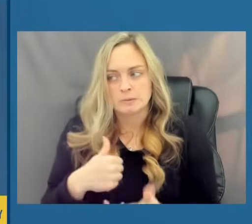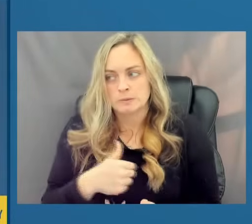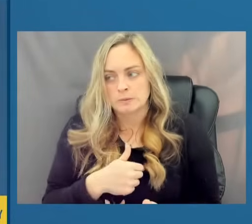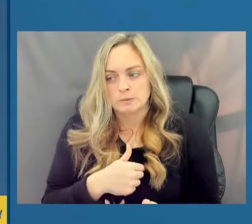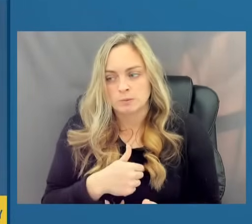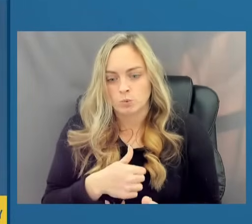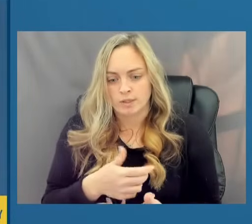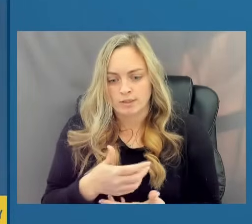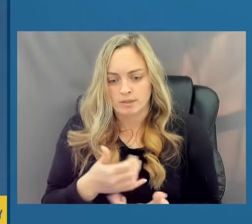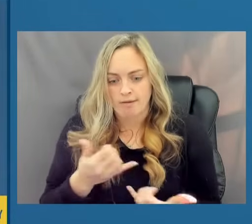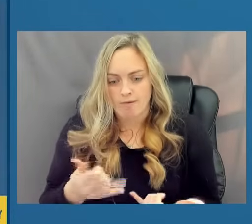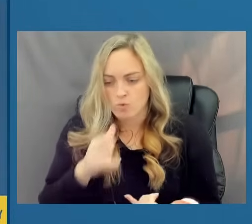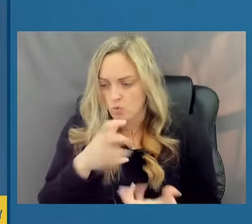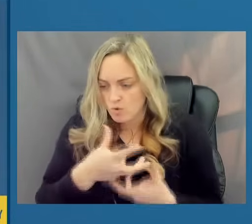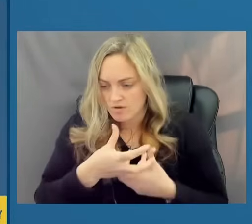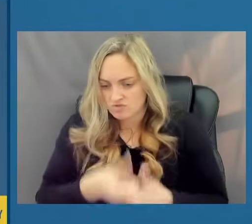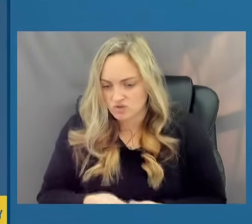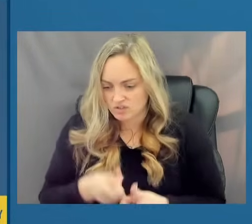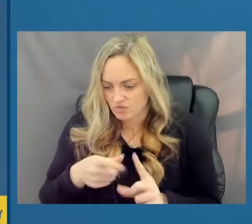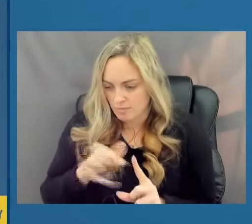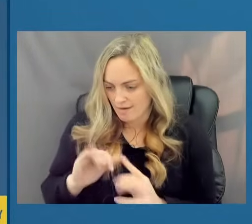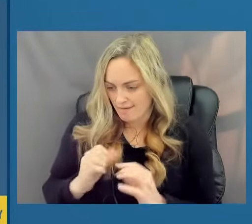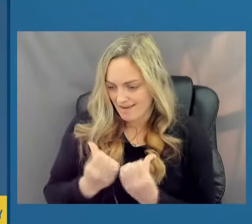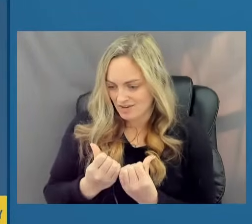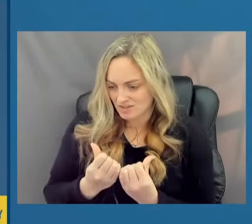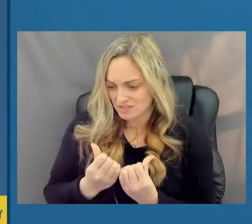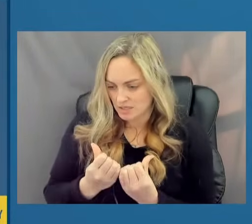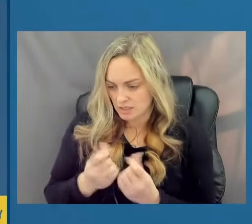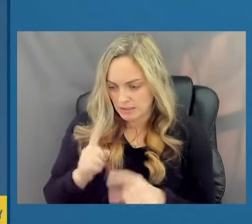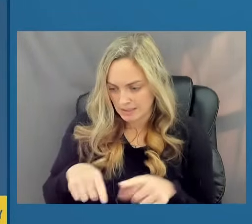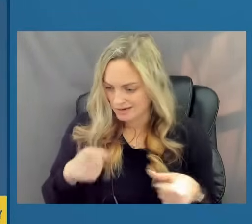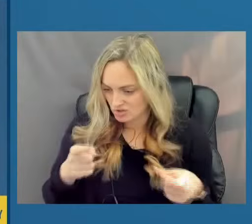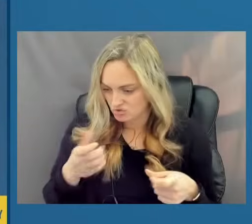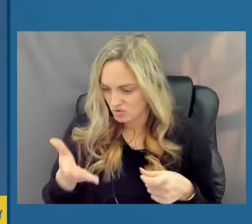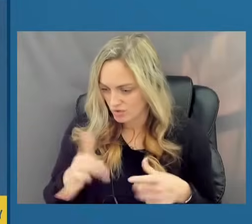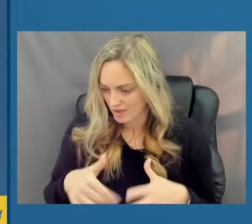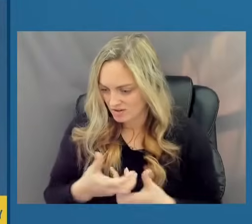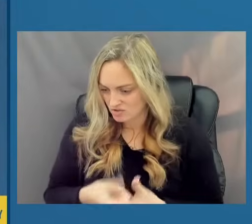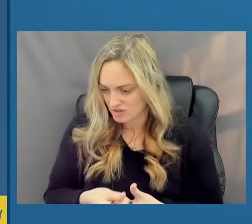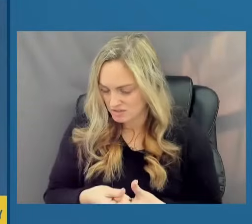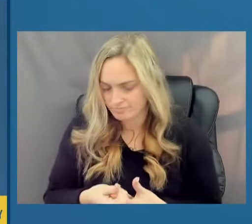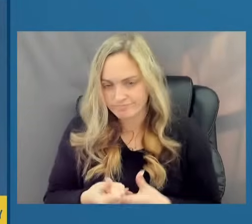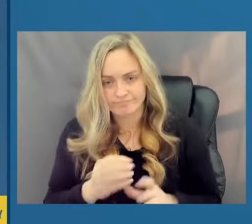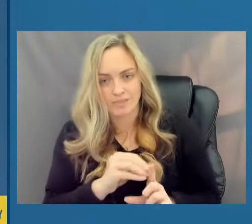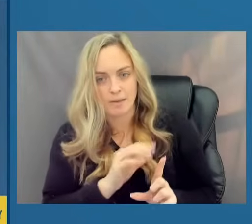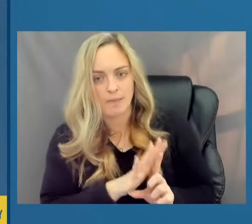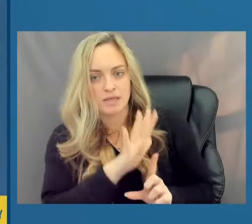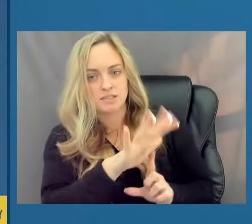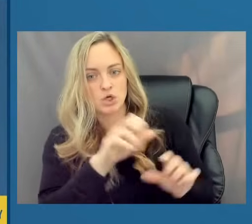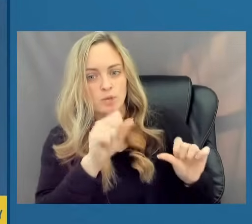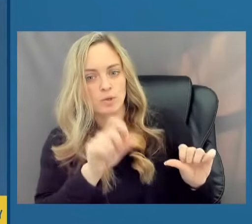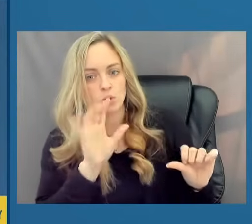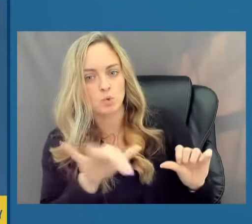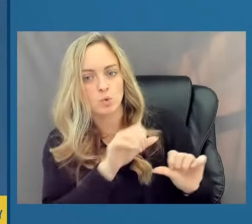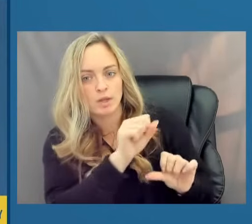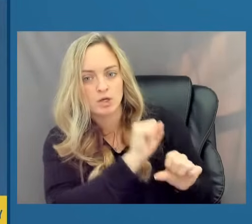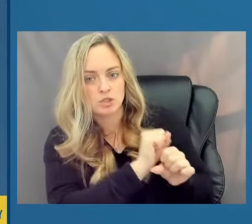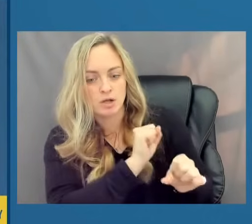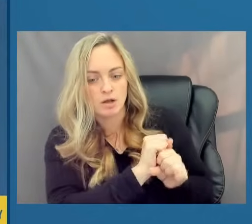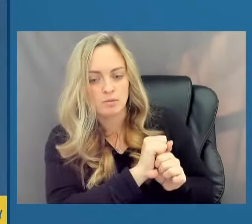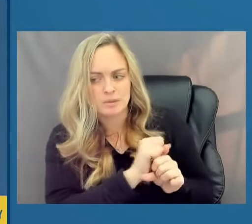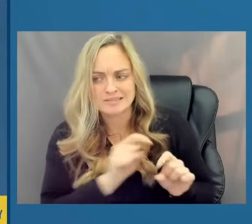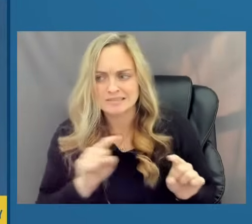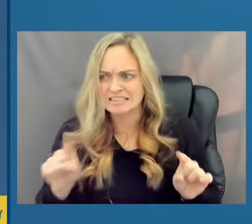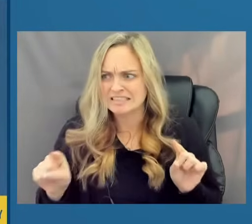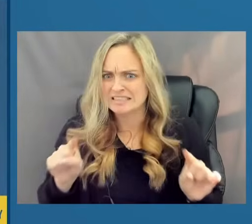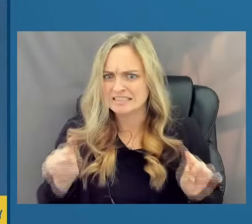created by this agency out of control affects their ability to do their jobs, because people don't know the distinction here